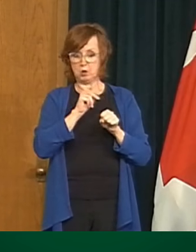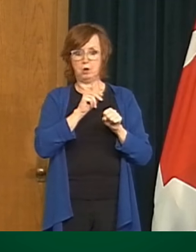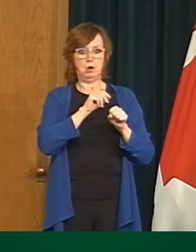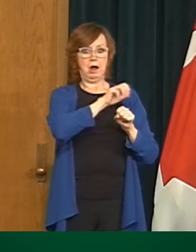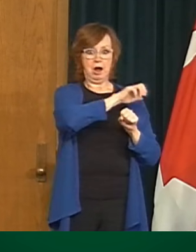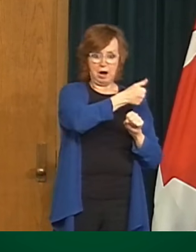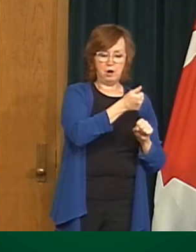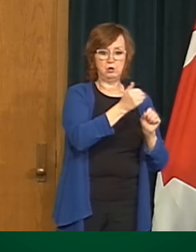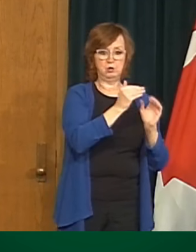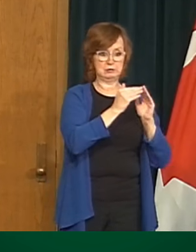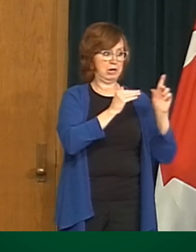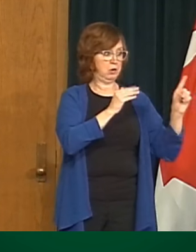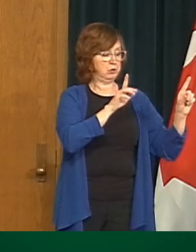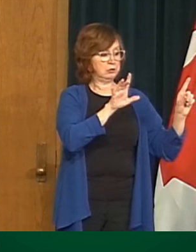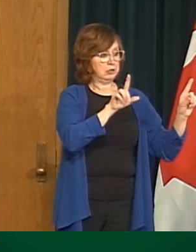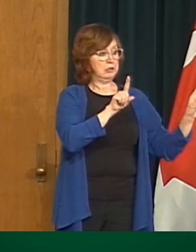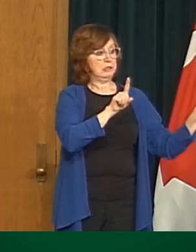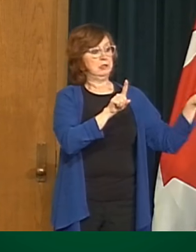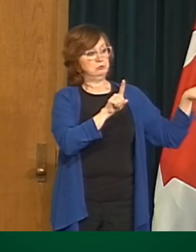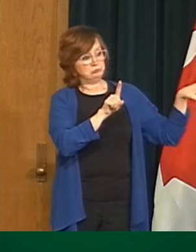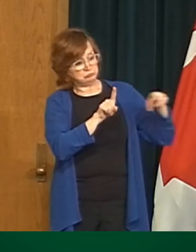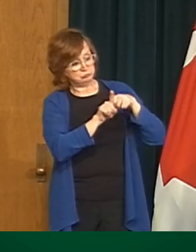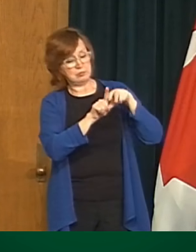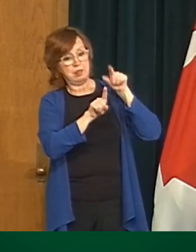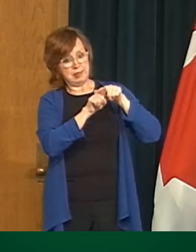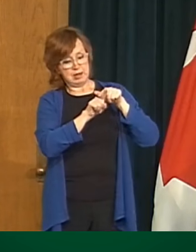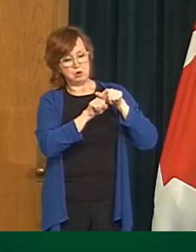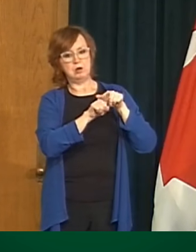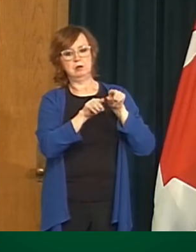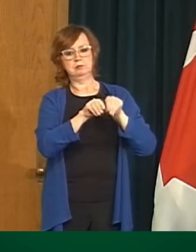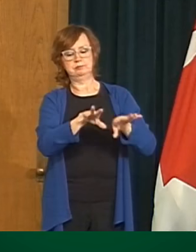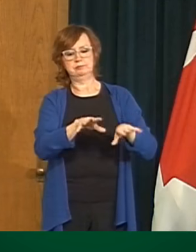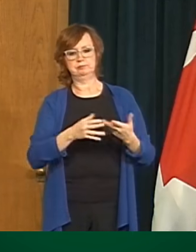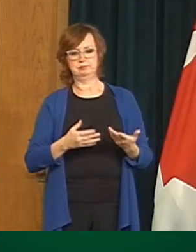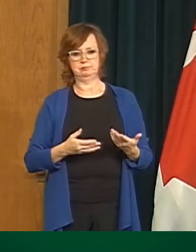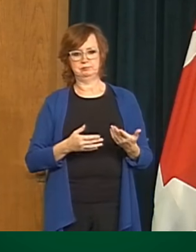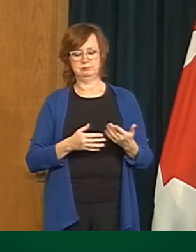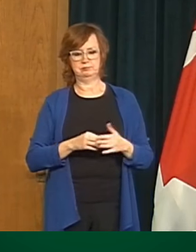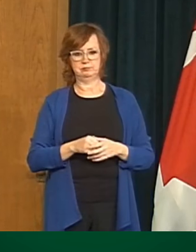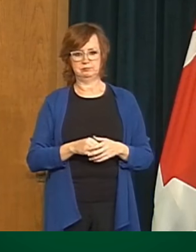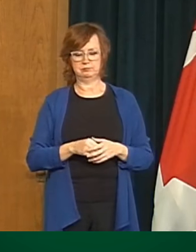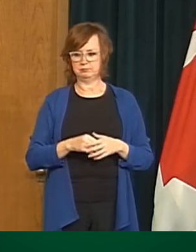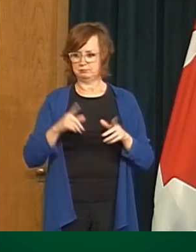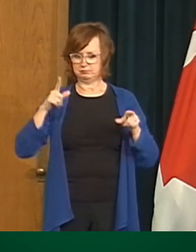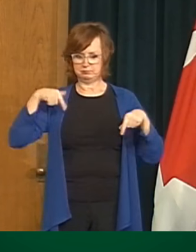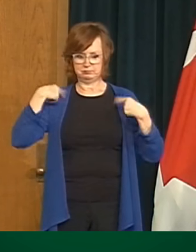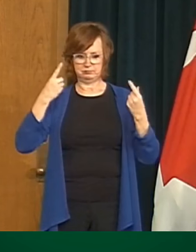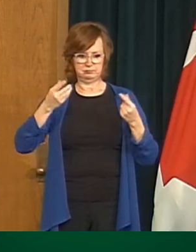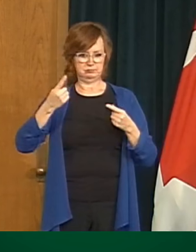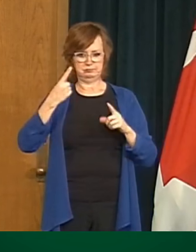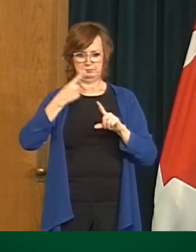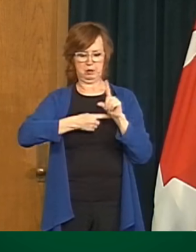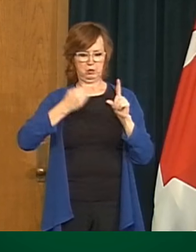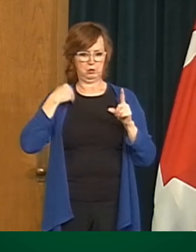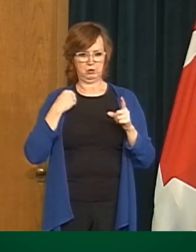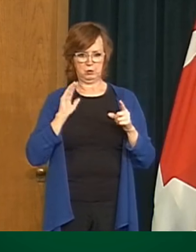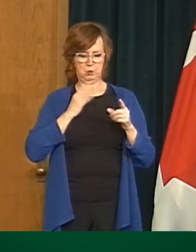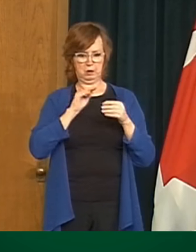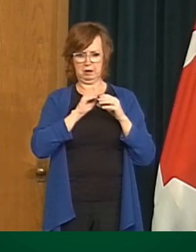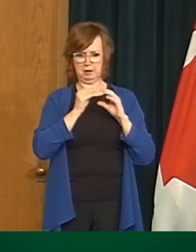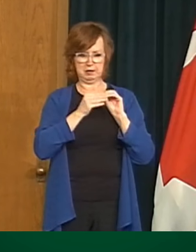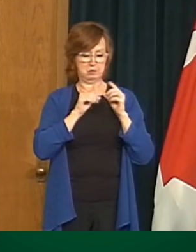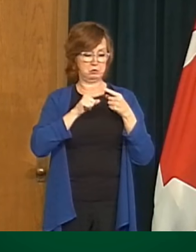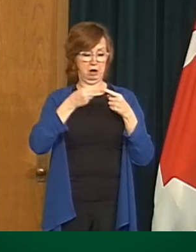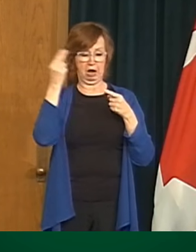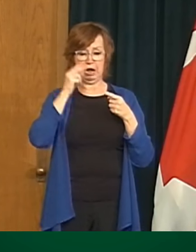with respect to how the virus is being transmitted, where it is being transmitted, and how in what concentrated areas of the province that it is being